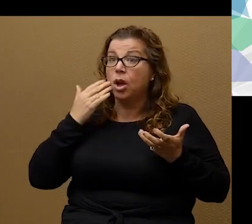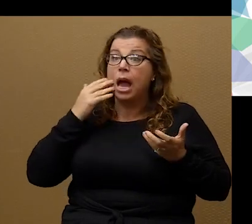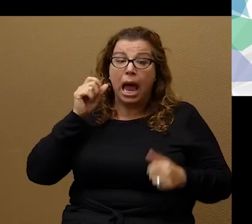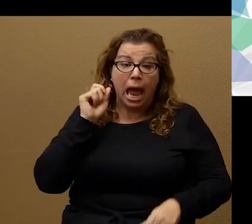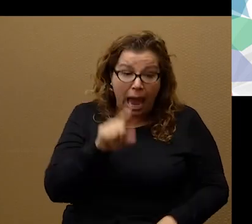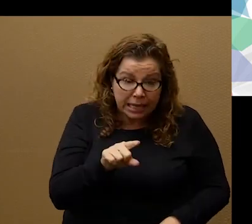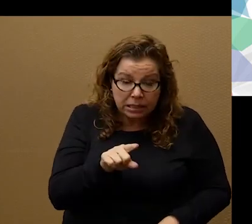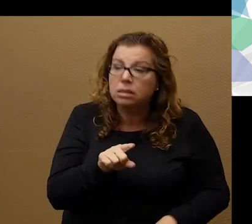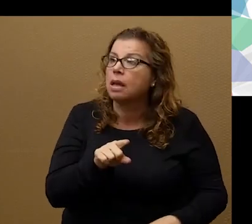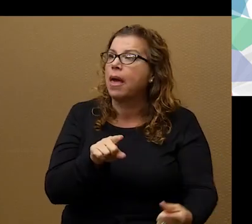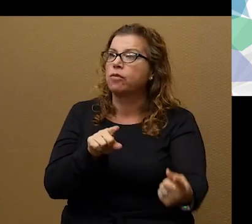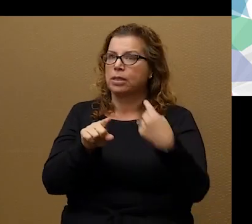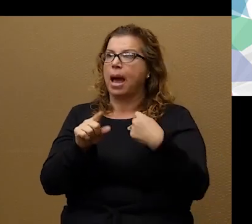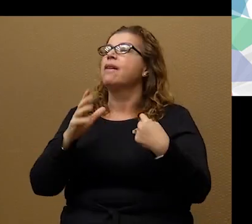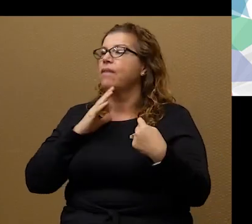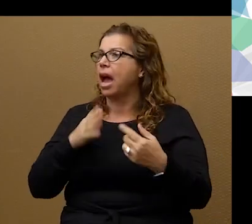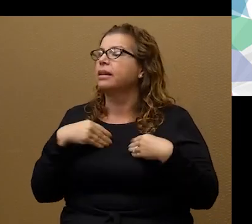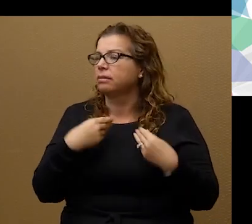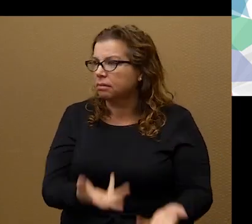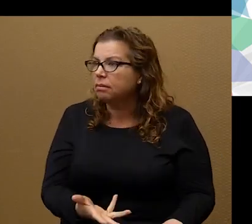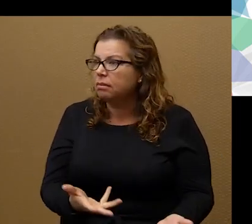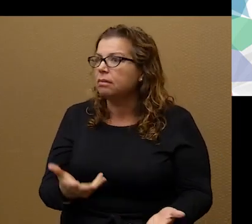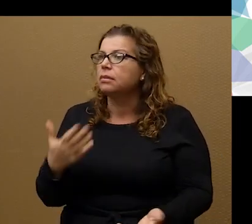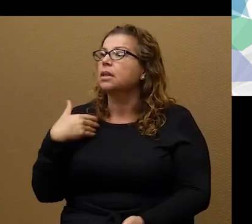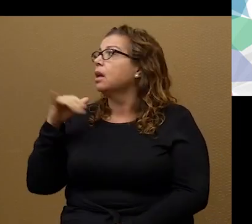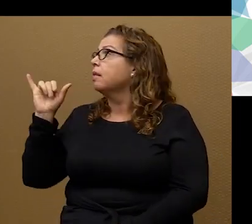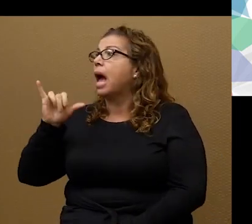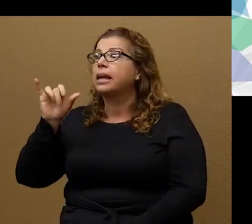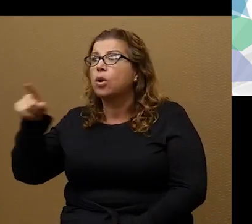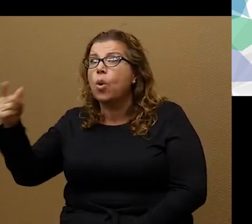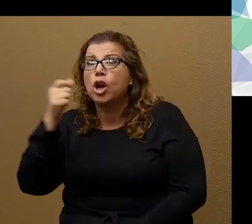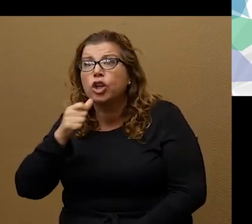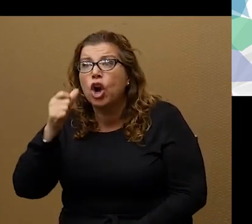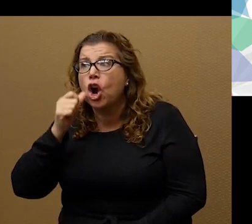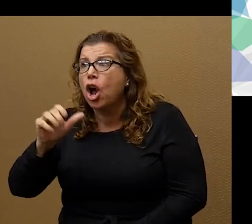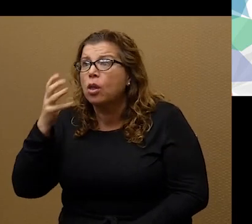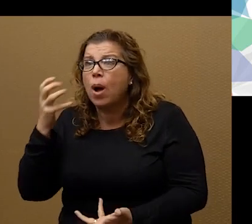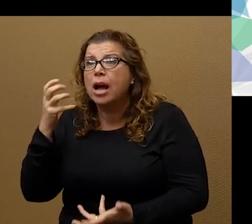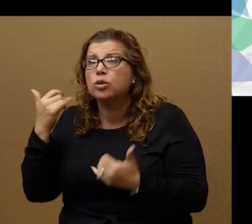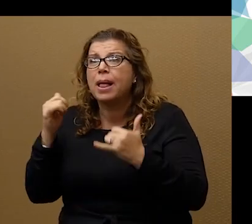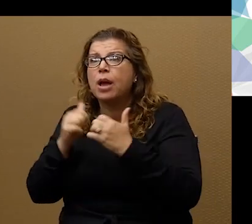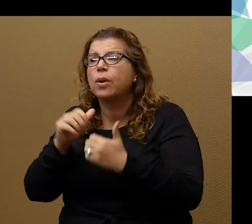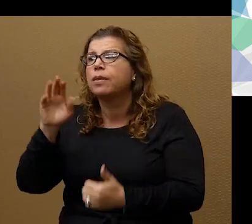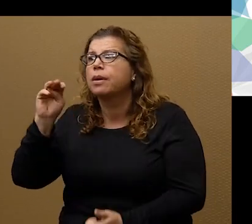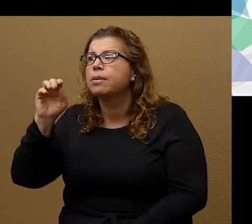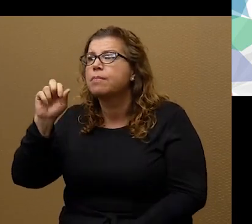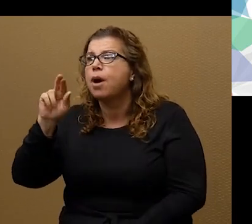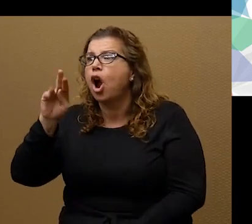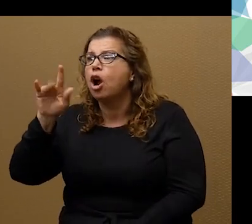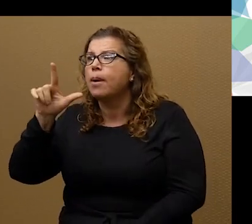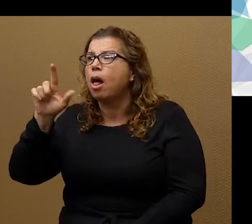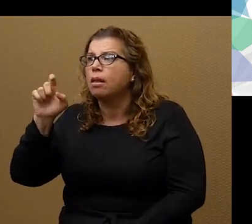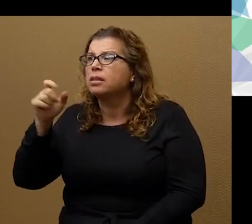is. Like I said, the marbles, I would never guess marbles, but that was